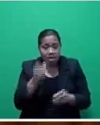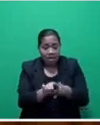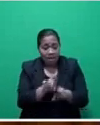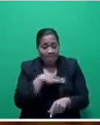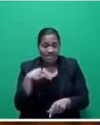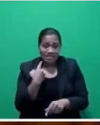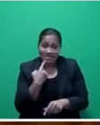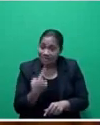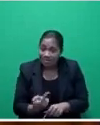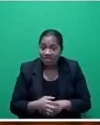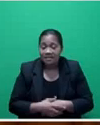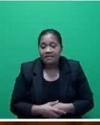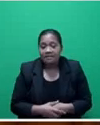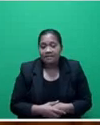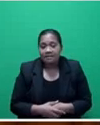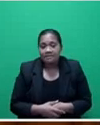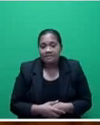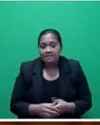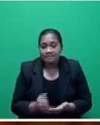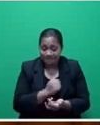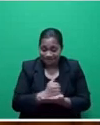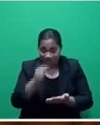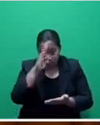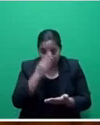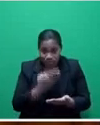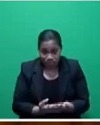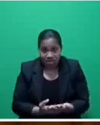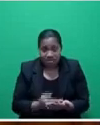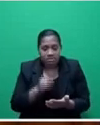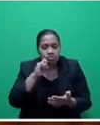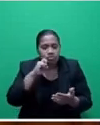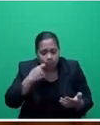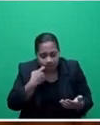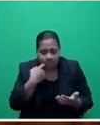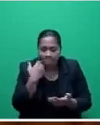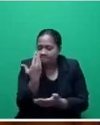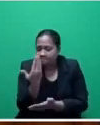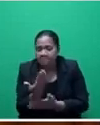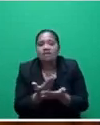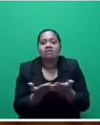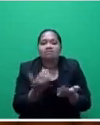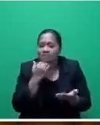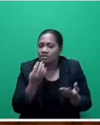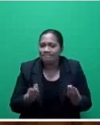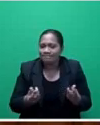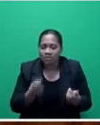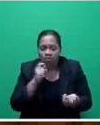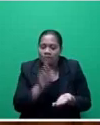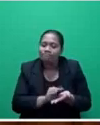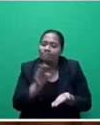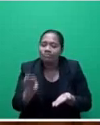mentioned, the number of students will depend on the amount of grant that is given to